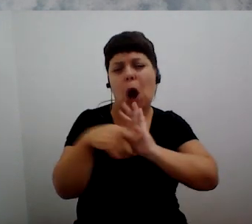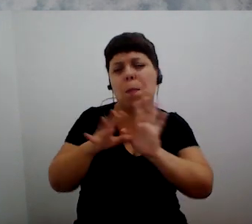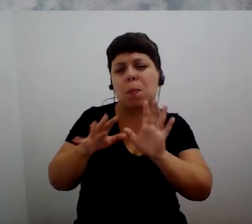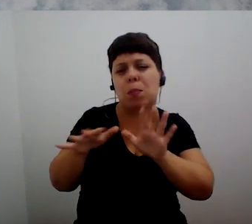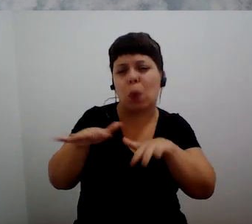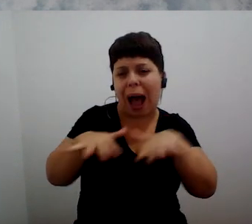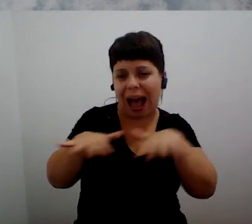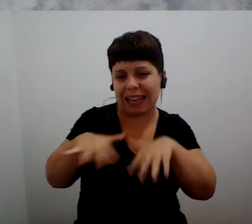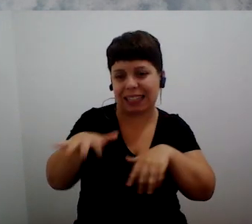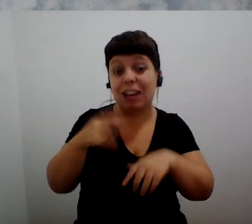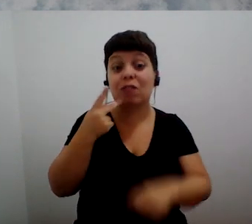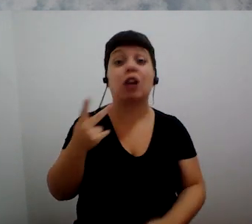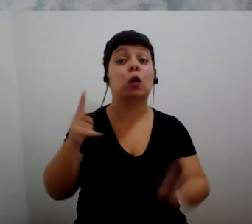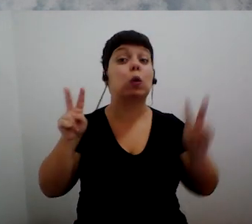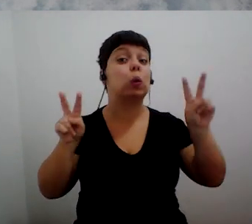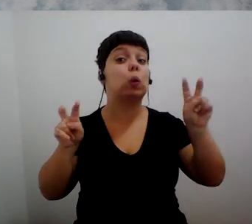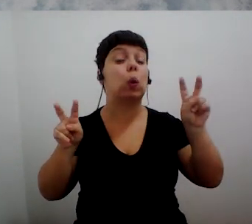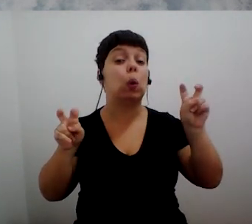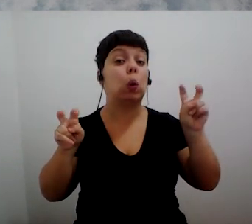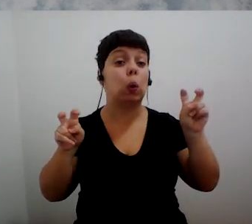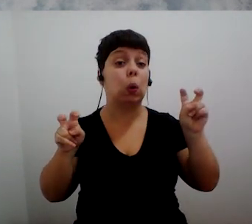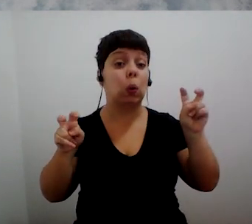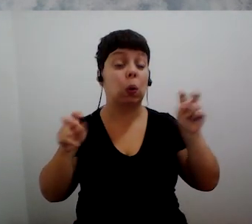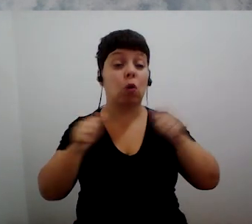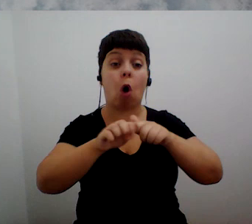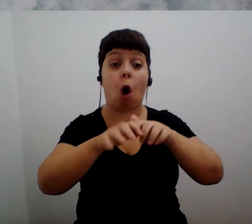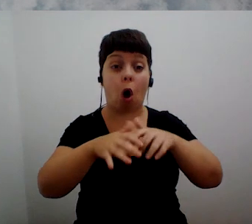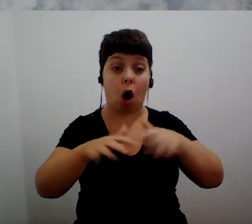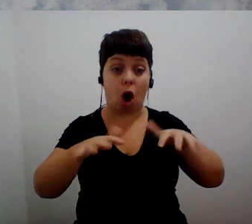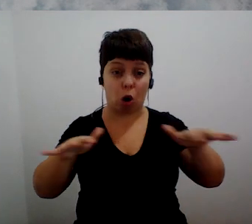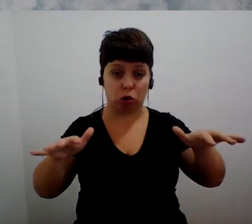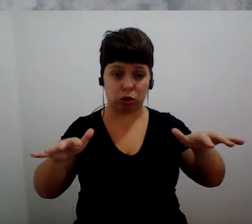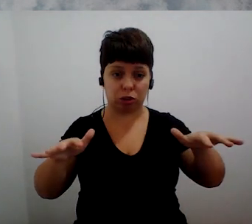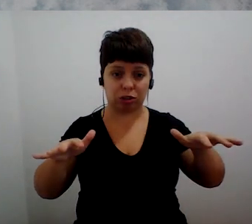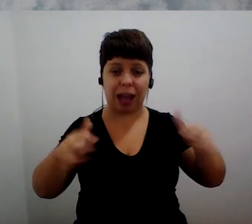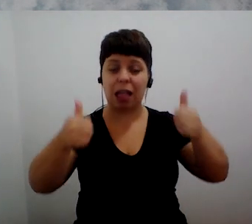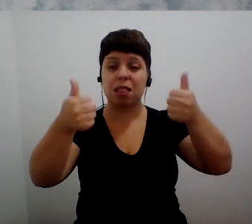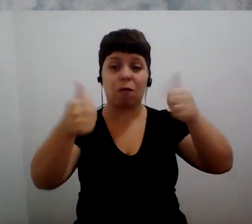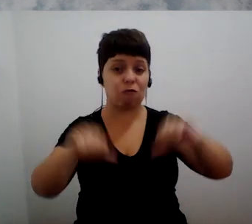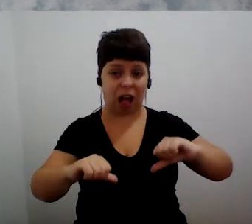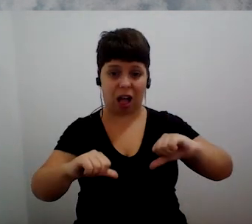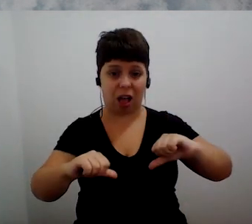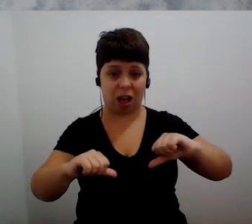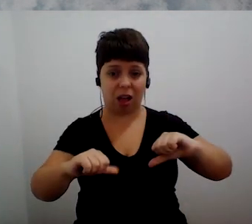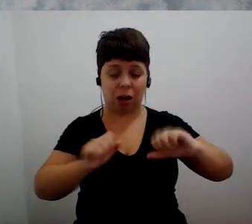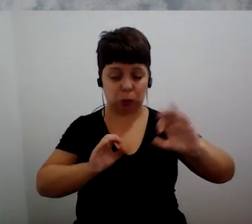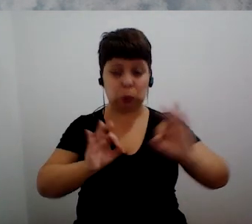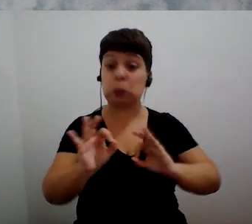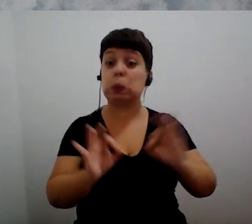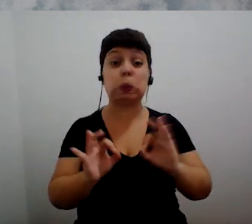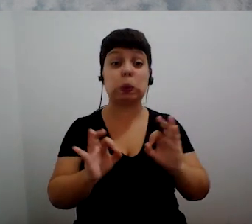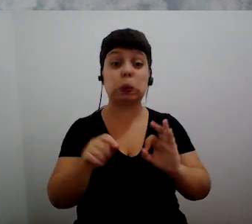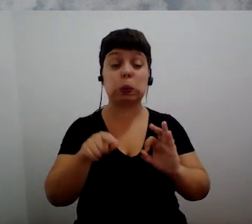the ocean is not too big to fail, nor is it too big to fix, but it's certainly too big to